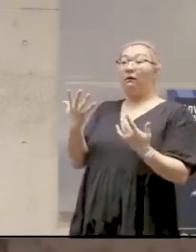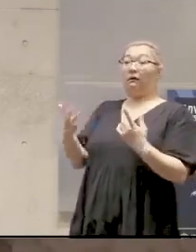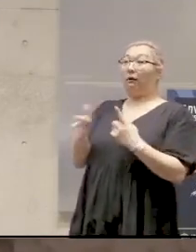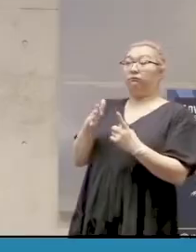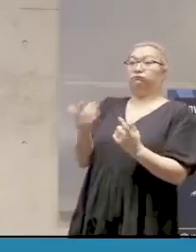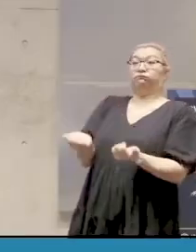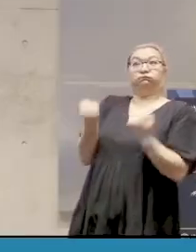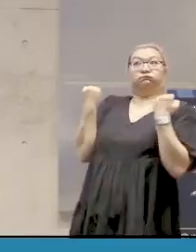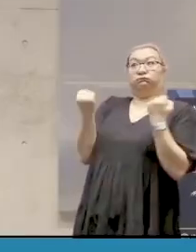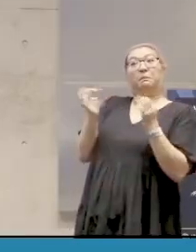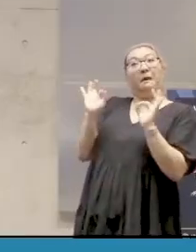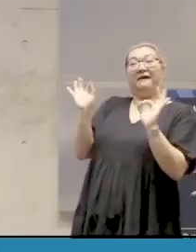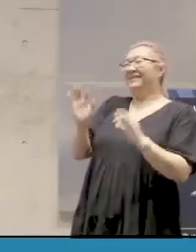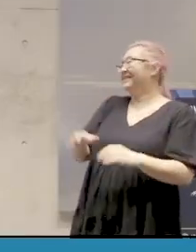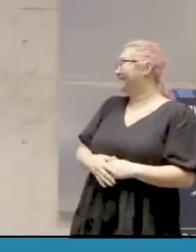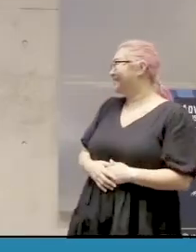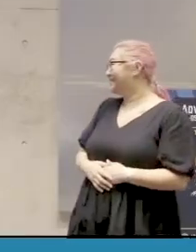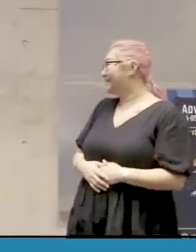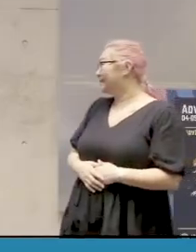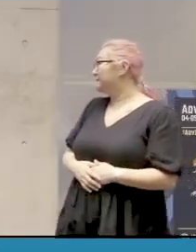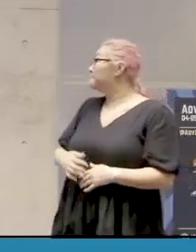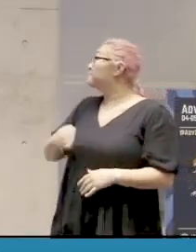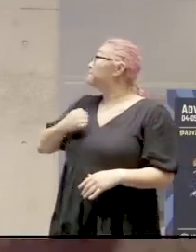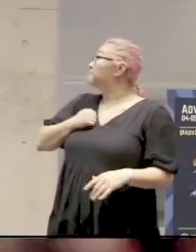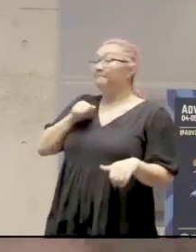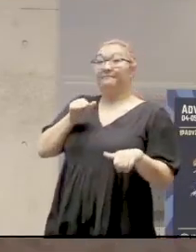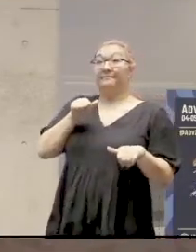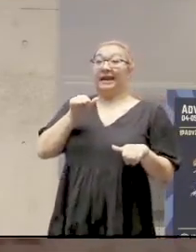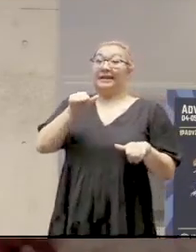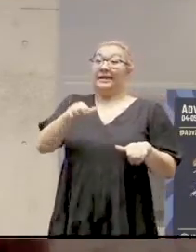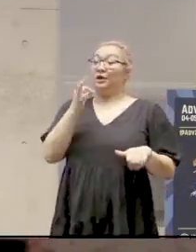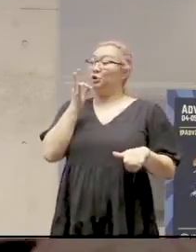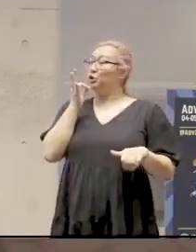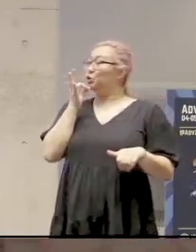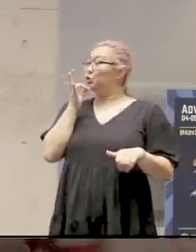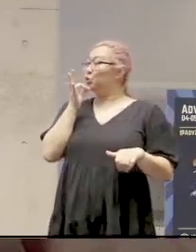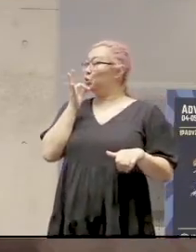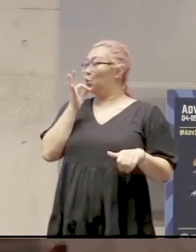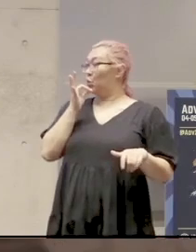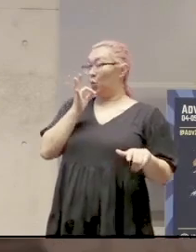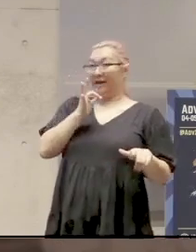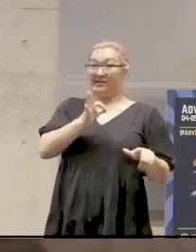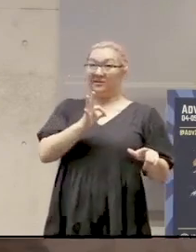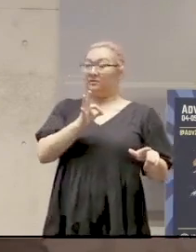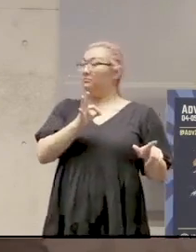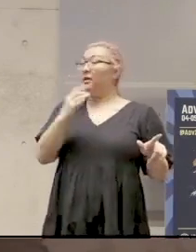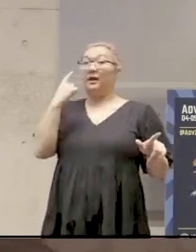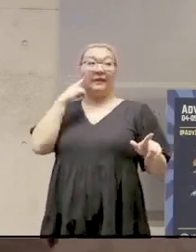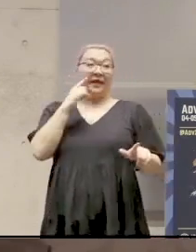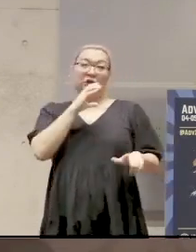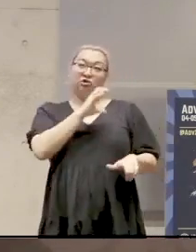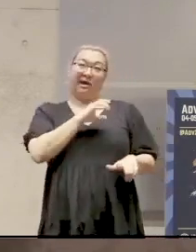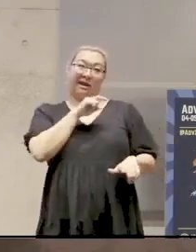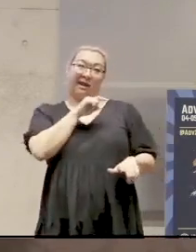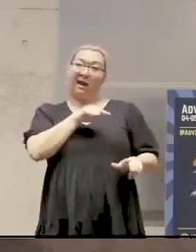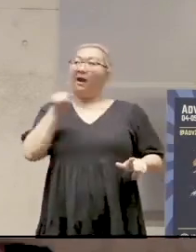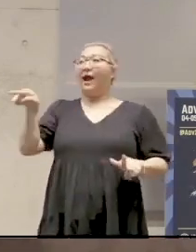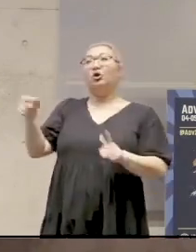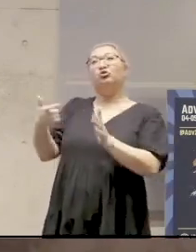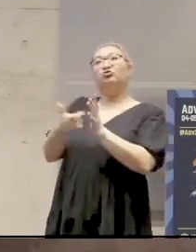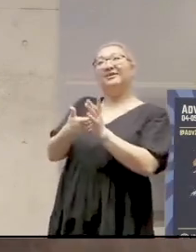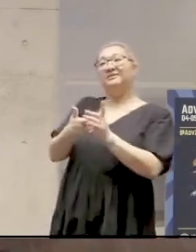next question is, I believe, Chella and Richard, you are both